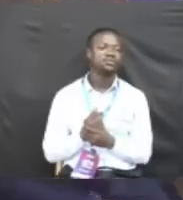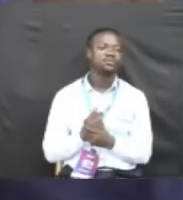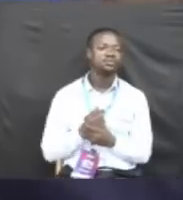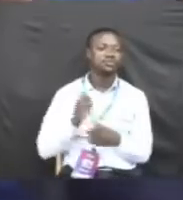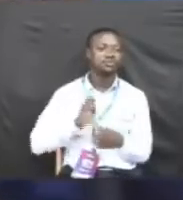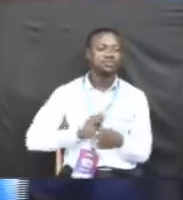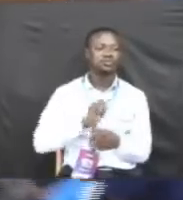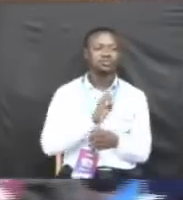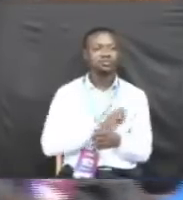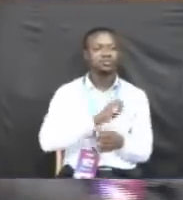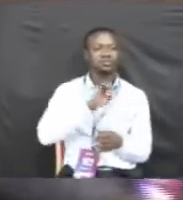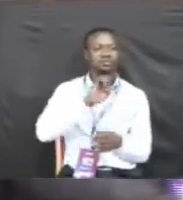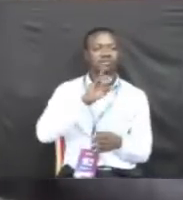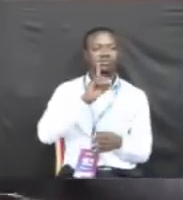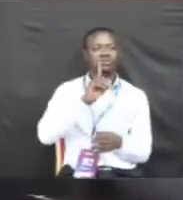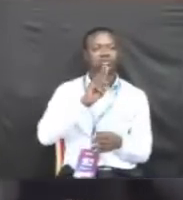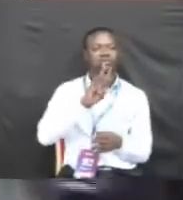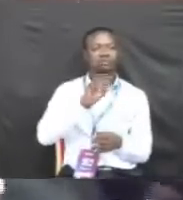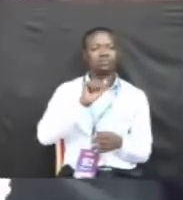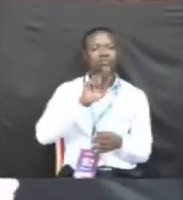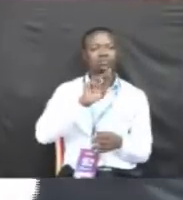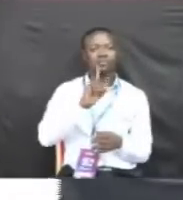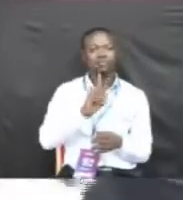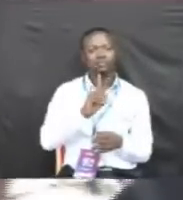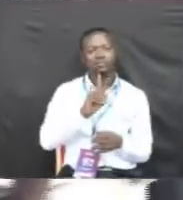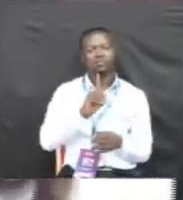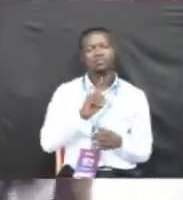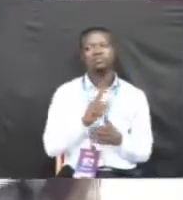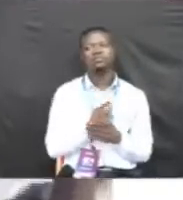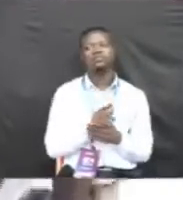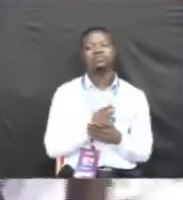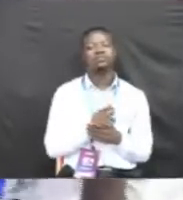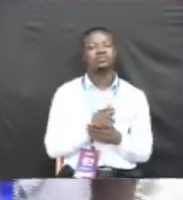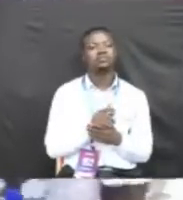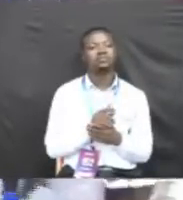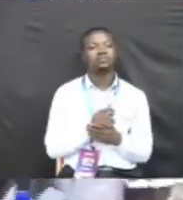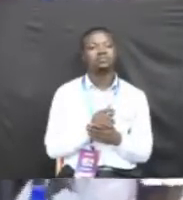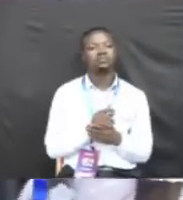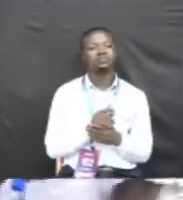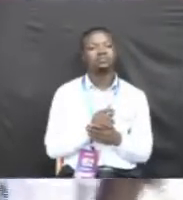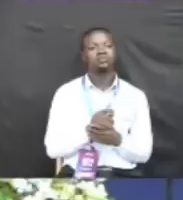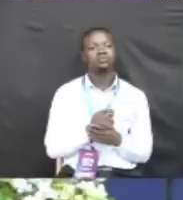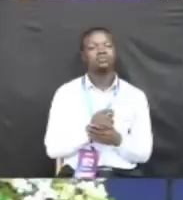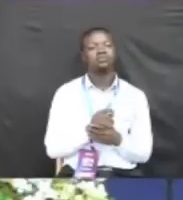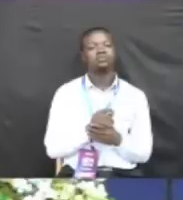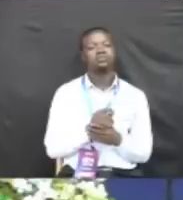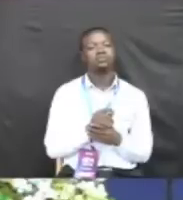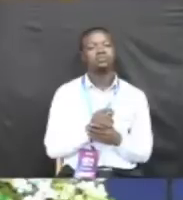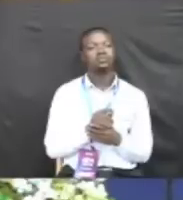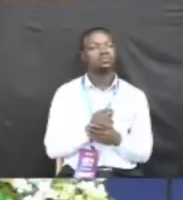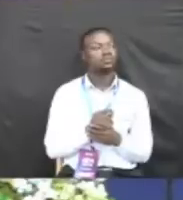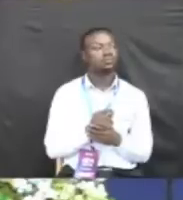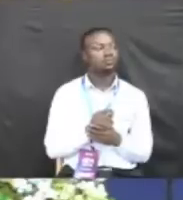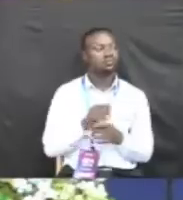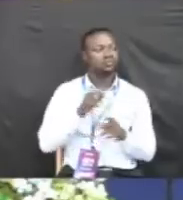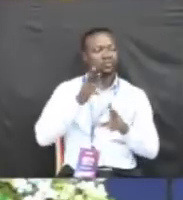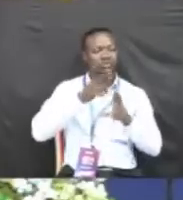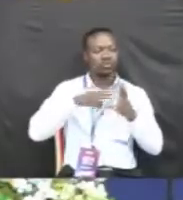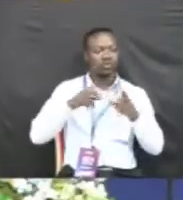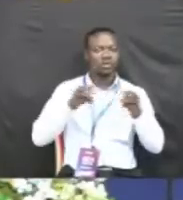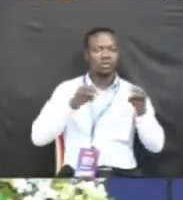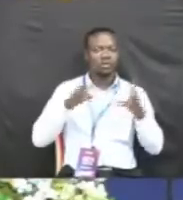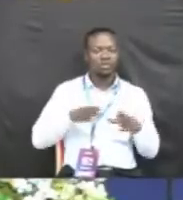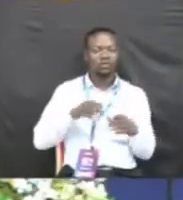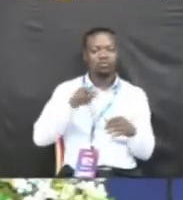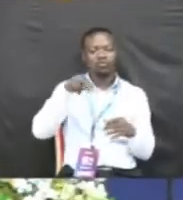Elder Edward Boda of Kamina District, the regional manager of Northern